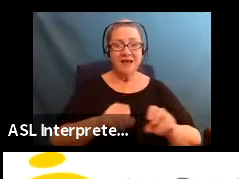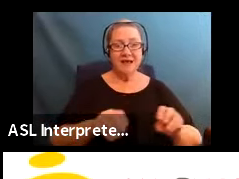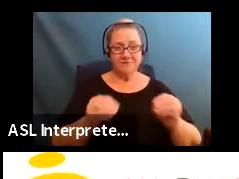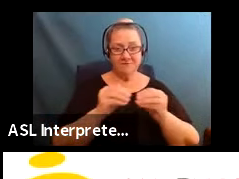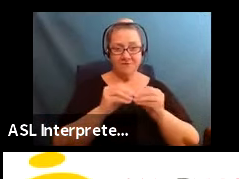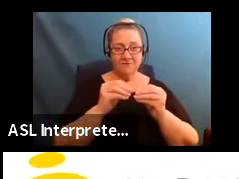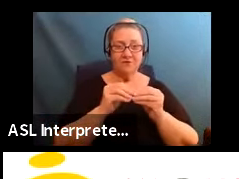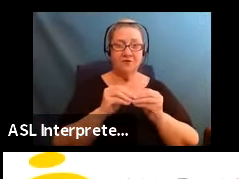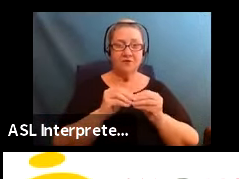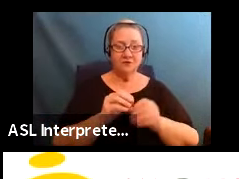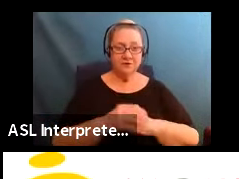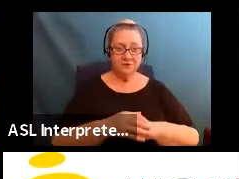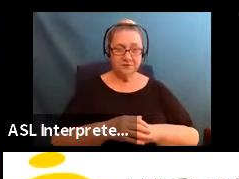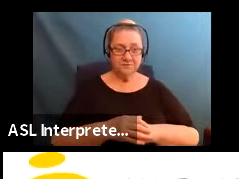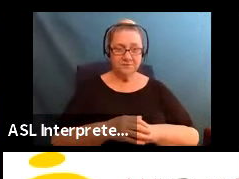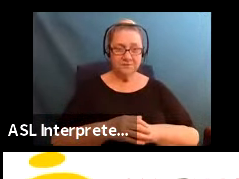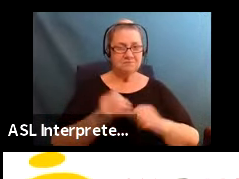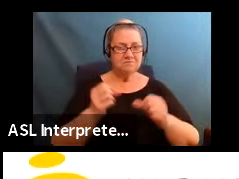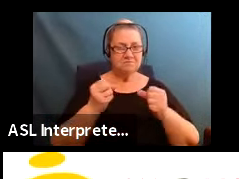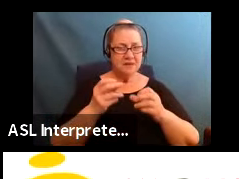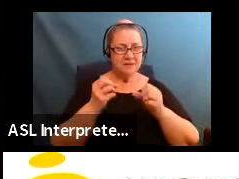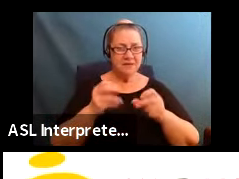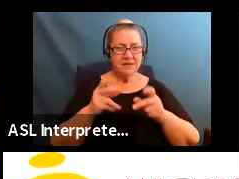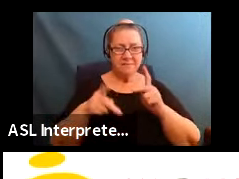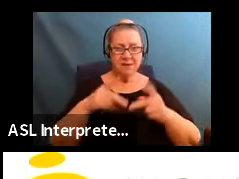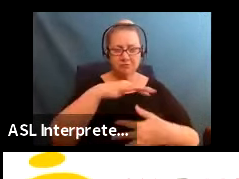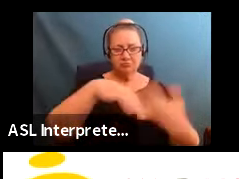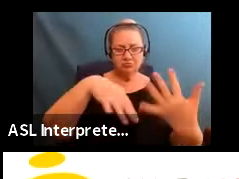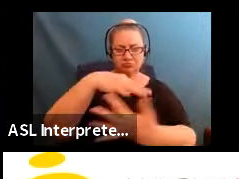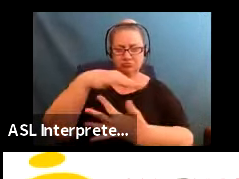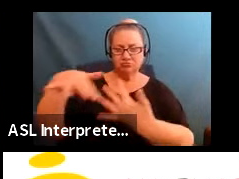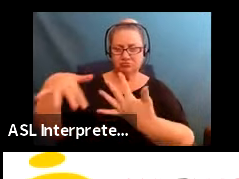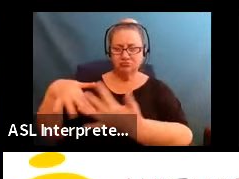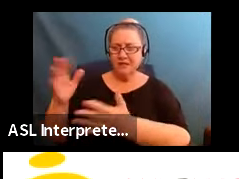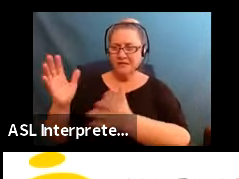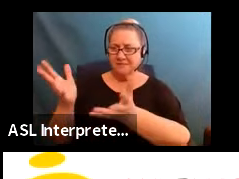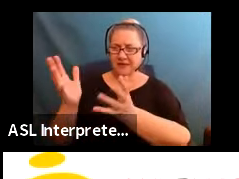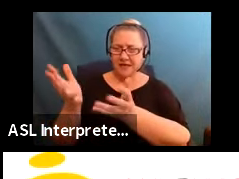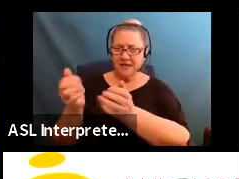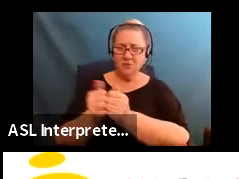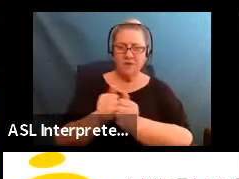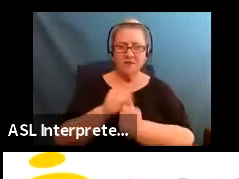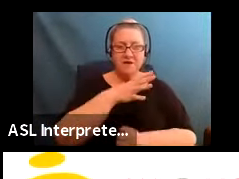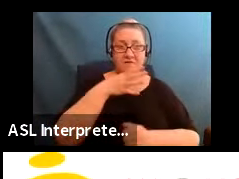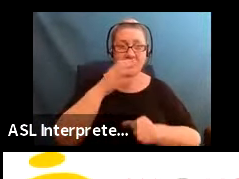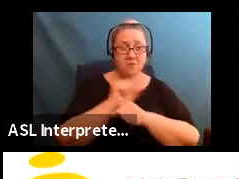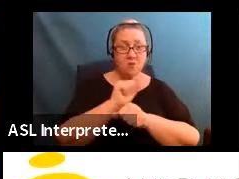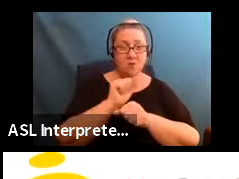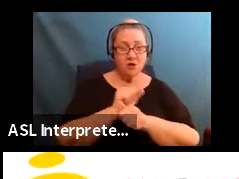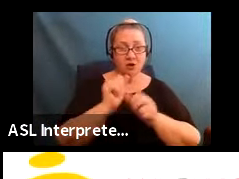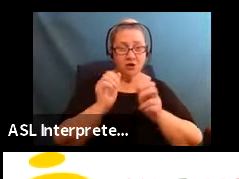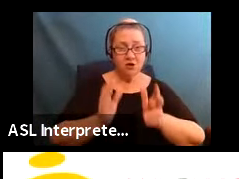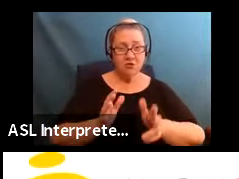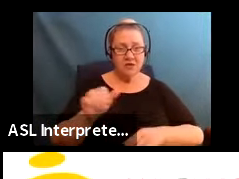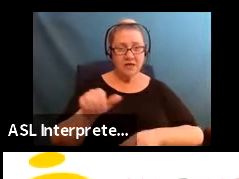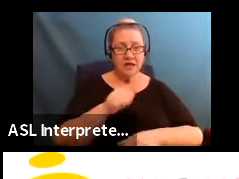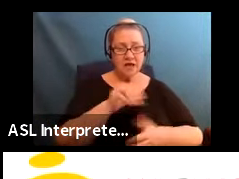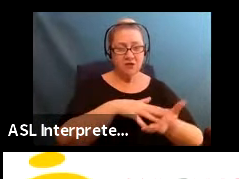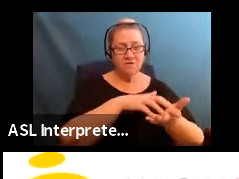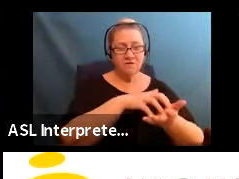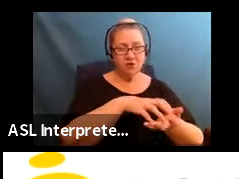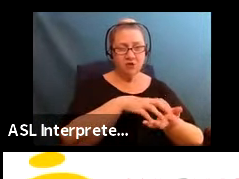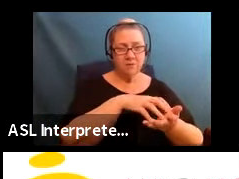folks are out speaking with farm workers and other vulnerable communities. It's